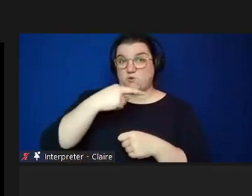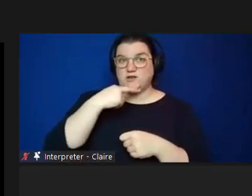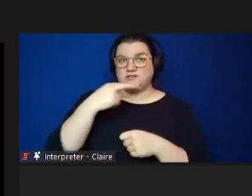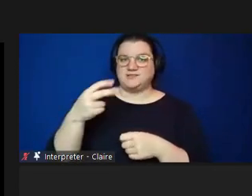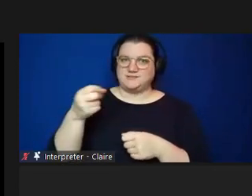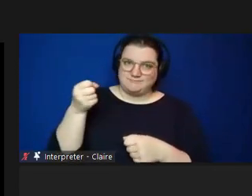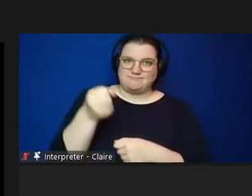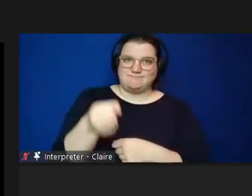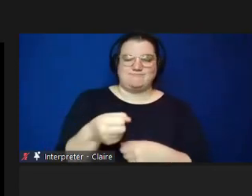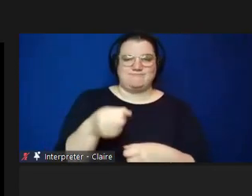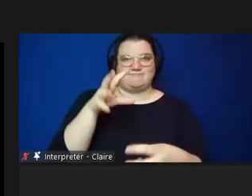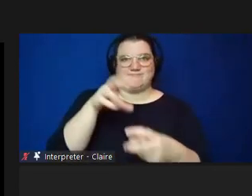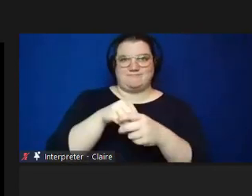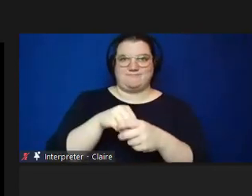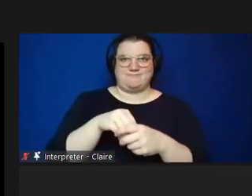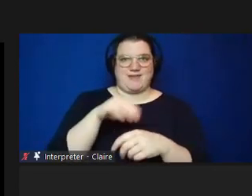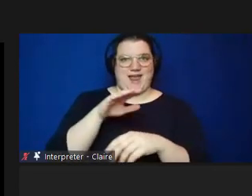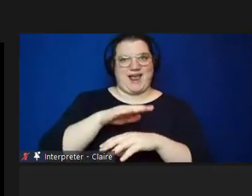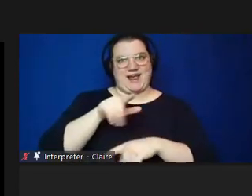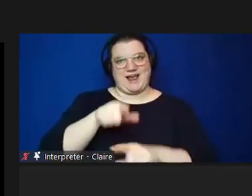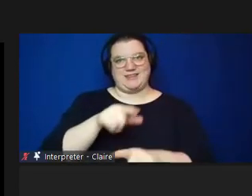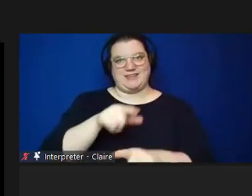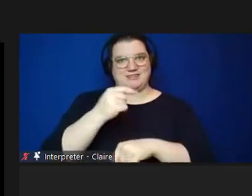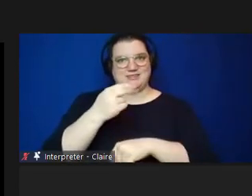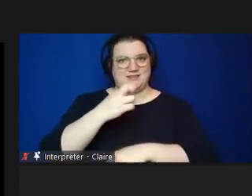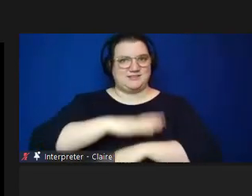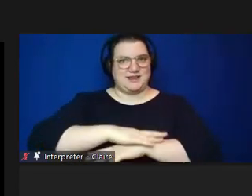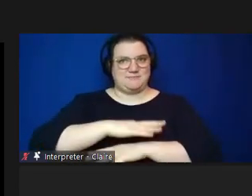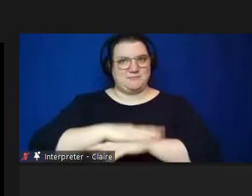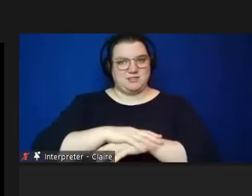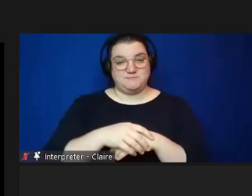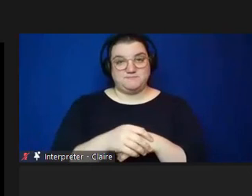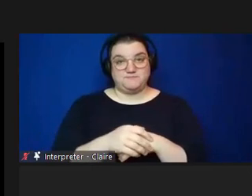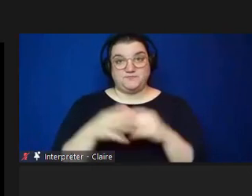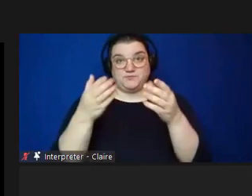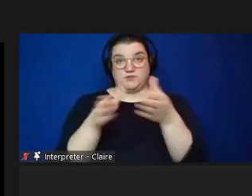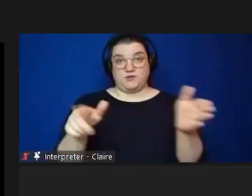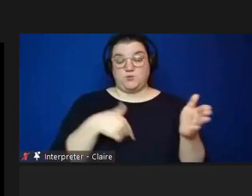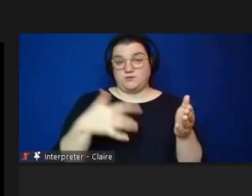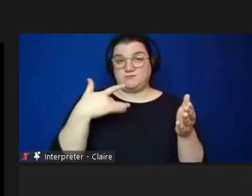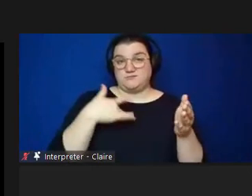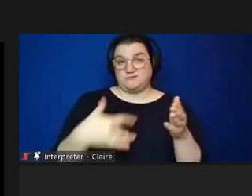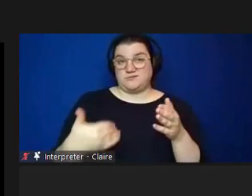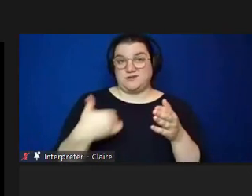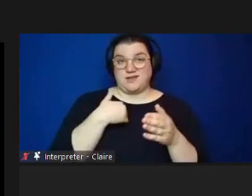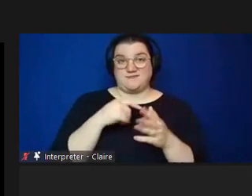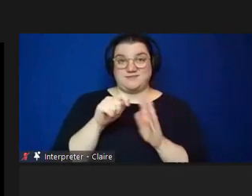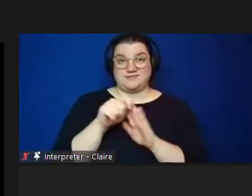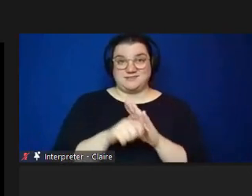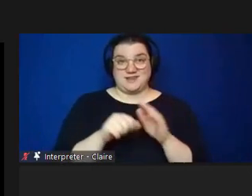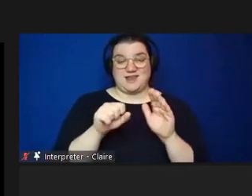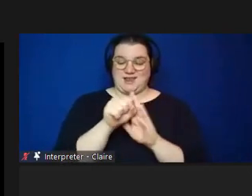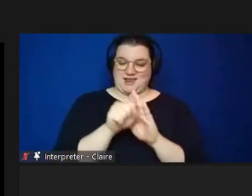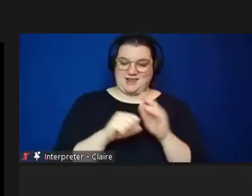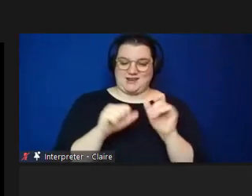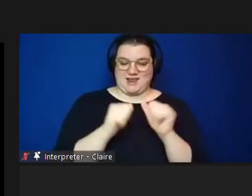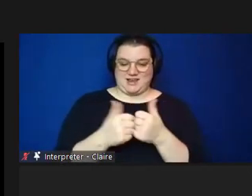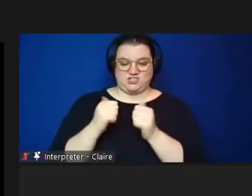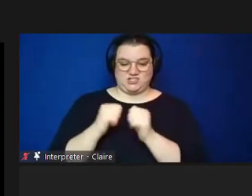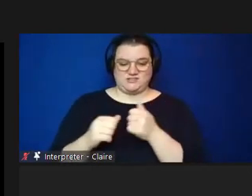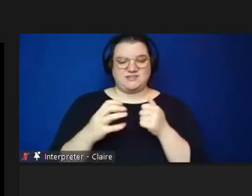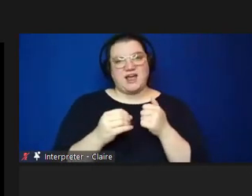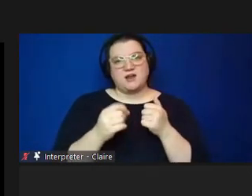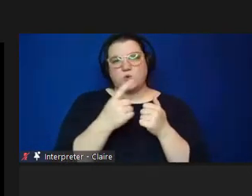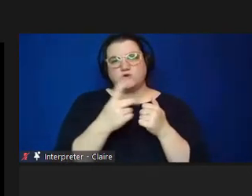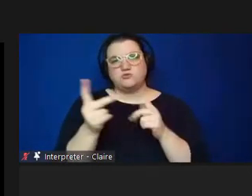table. And generally, we usually had state agencies and one or two people from the independent